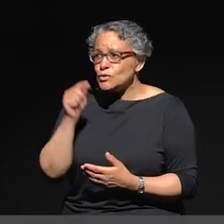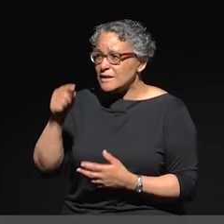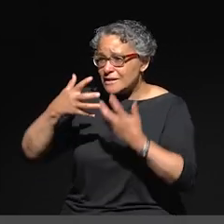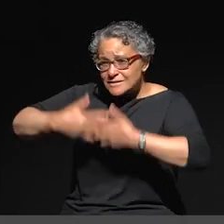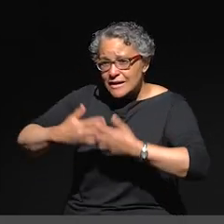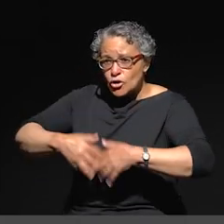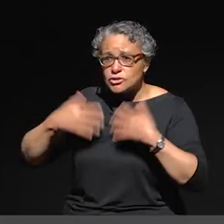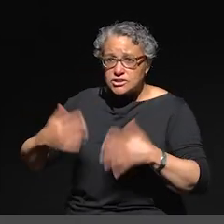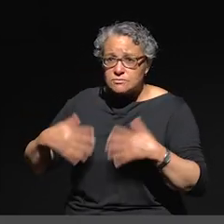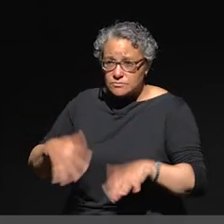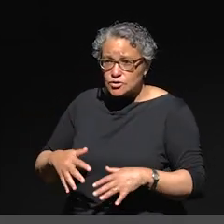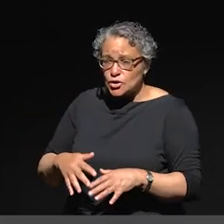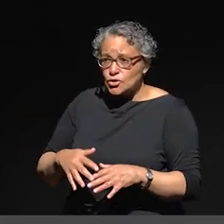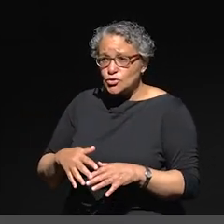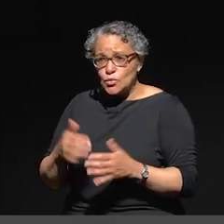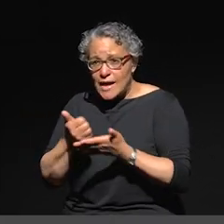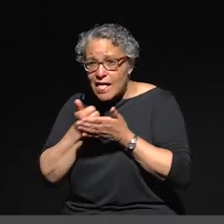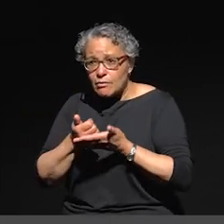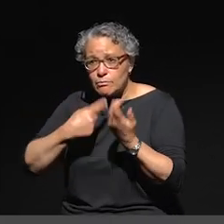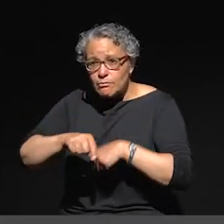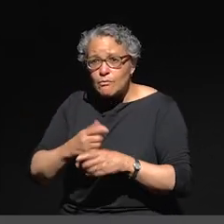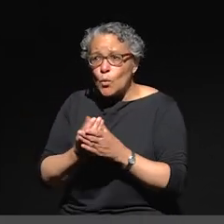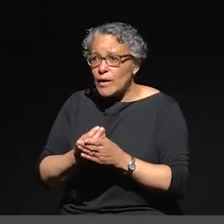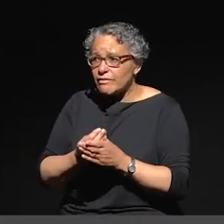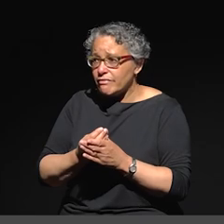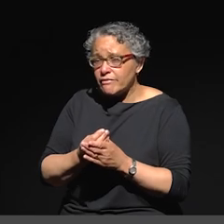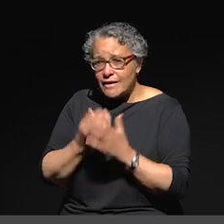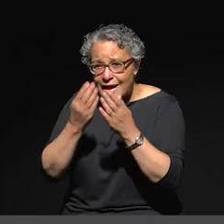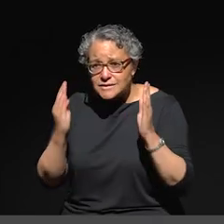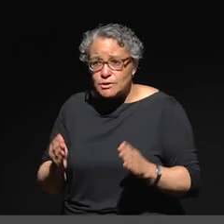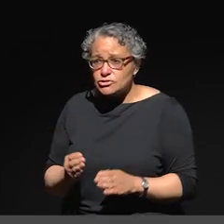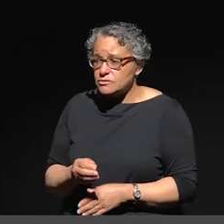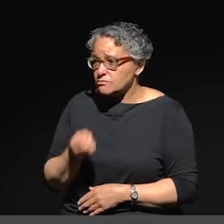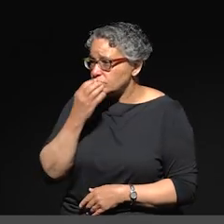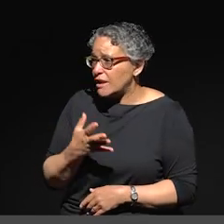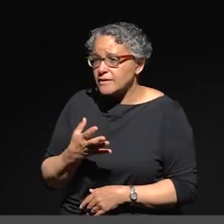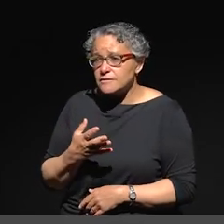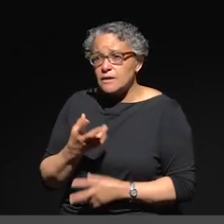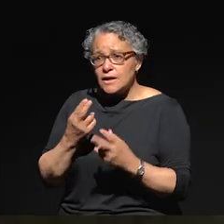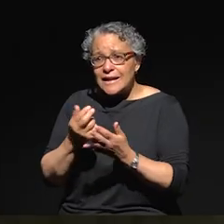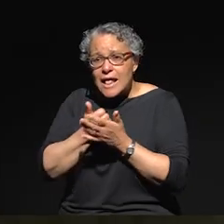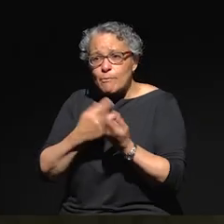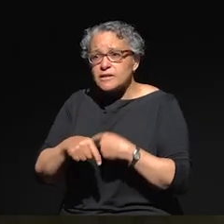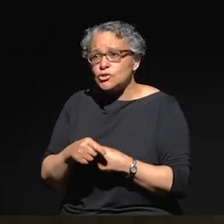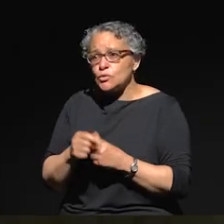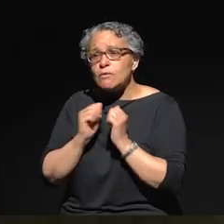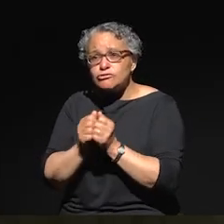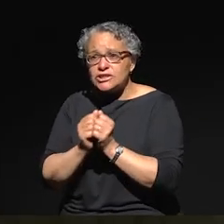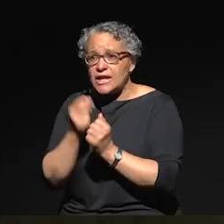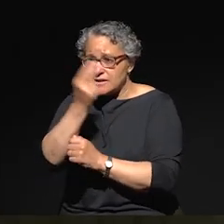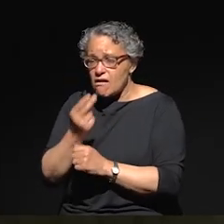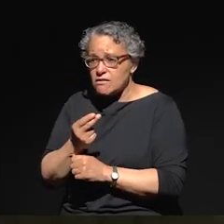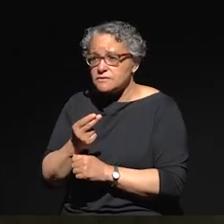technology to help us learn and appreciate art, learn about and appreciate art. We end the exhibition